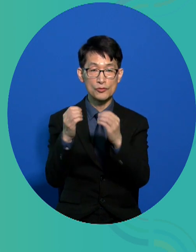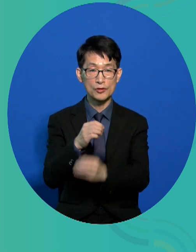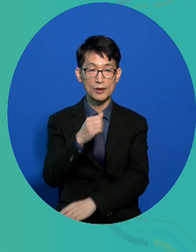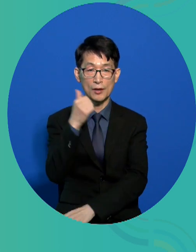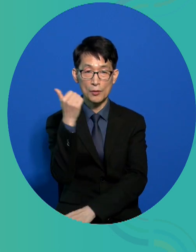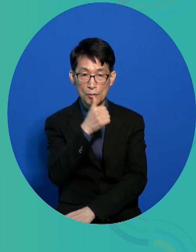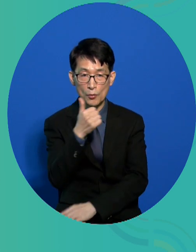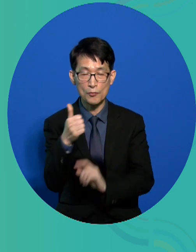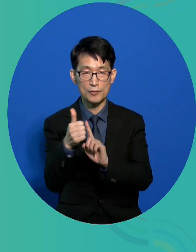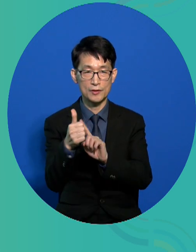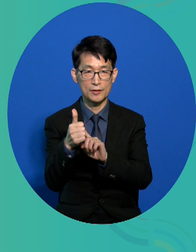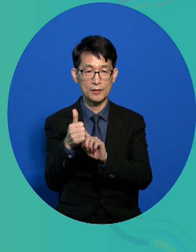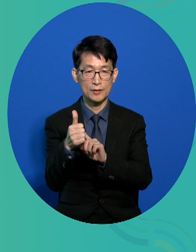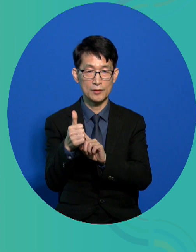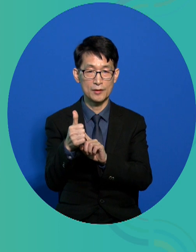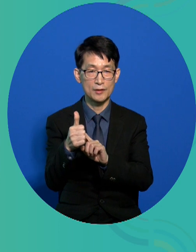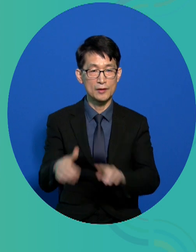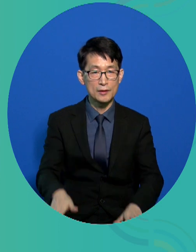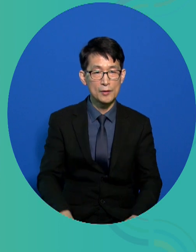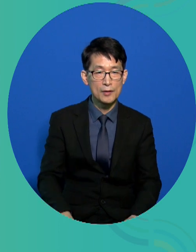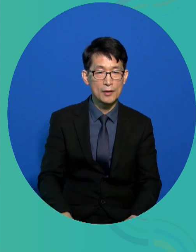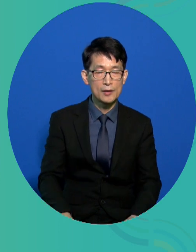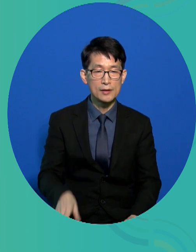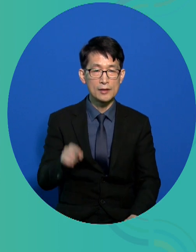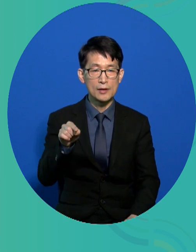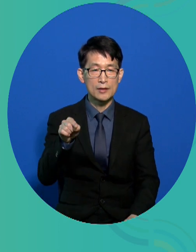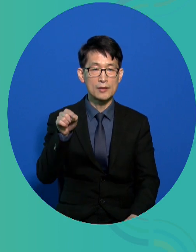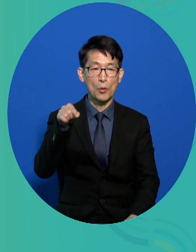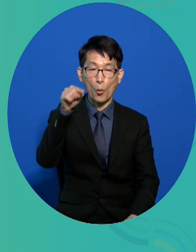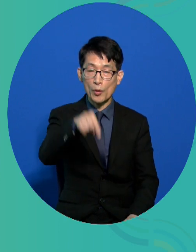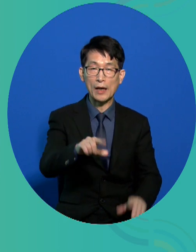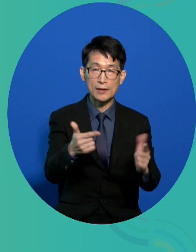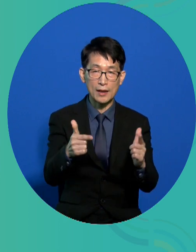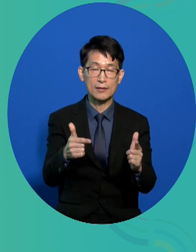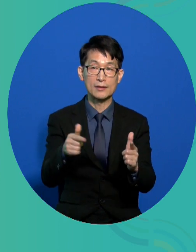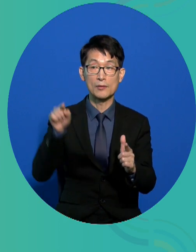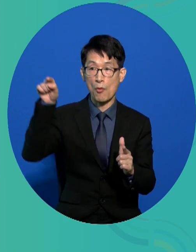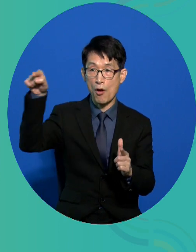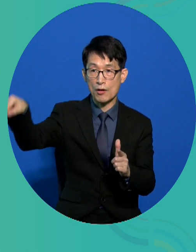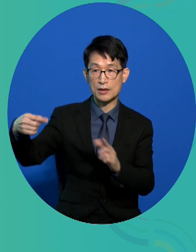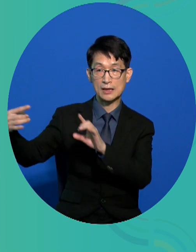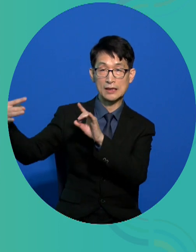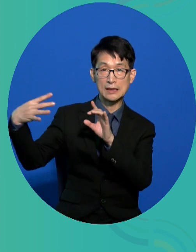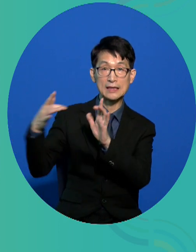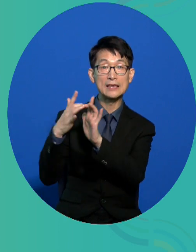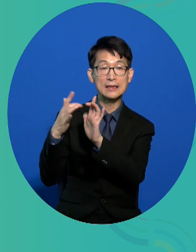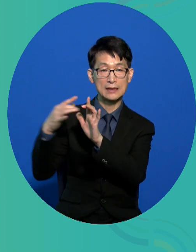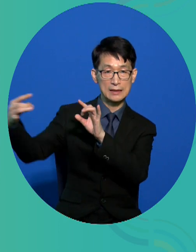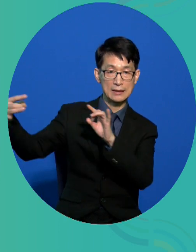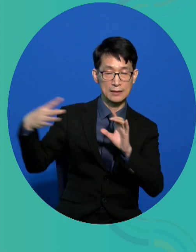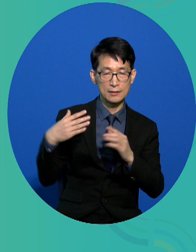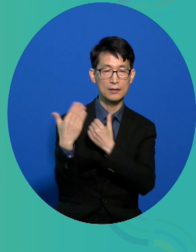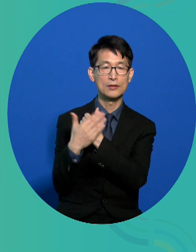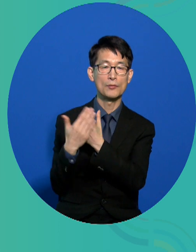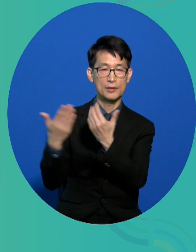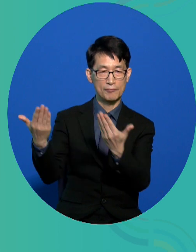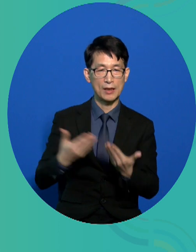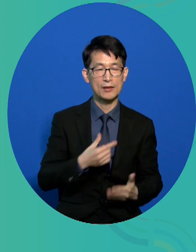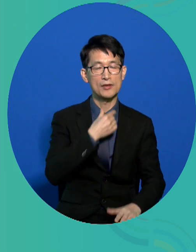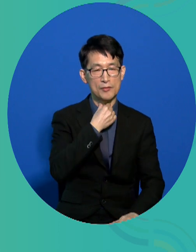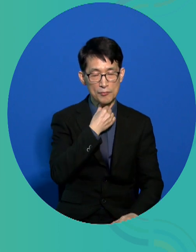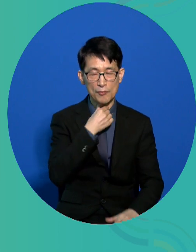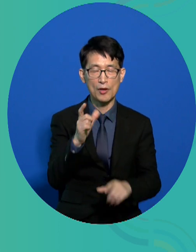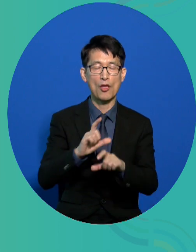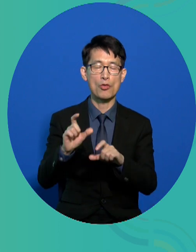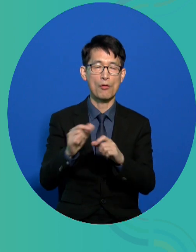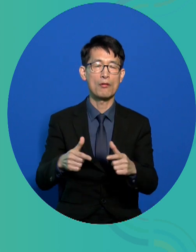Also, the elementary, middle, and high school students prefer remote support rather than the text